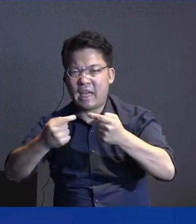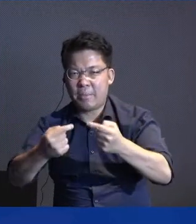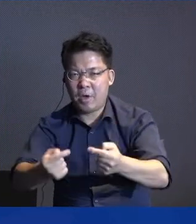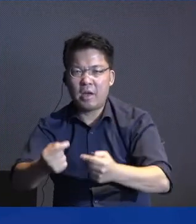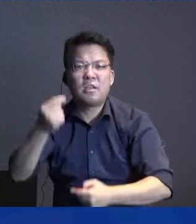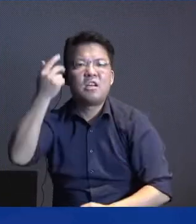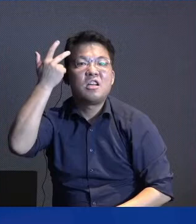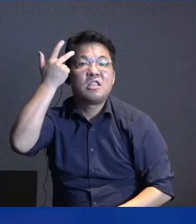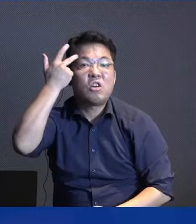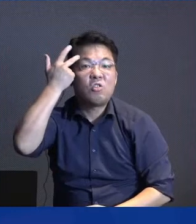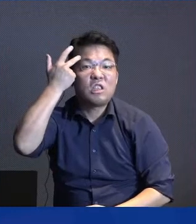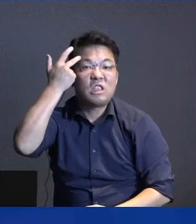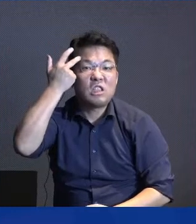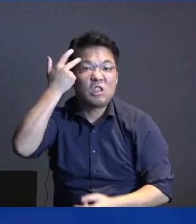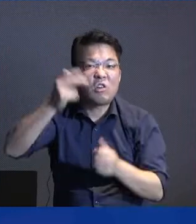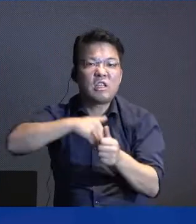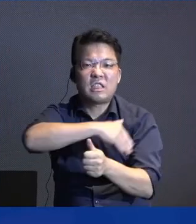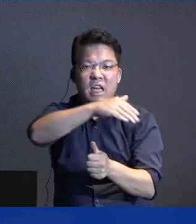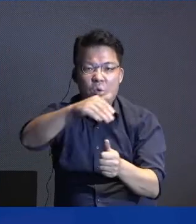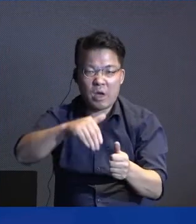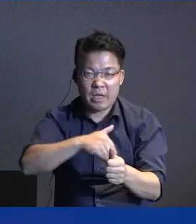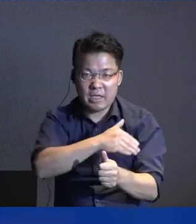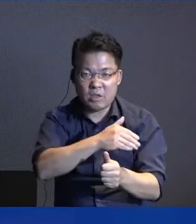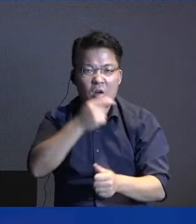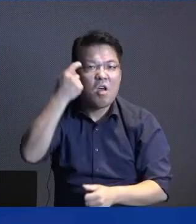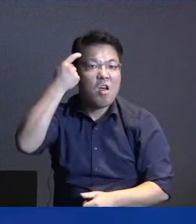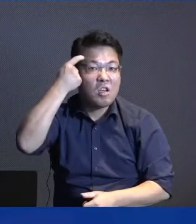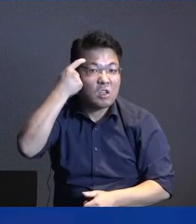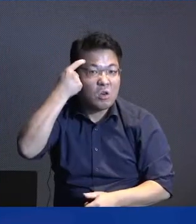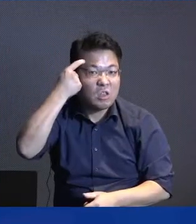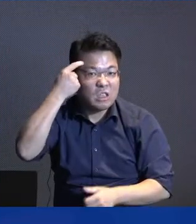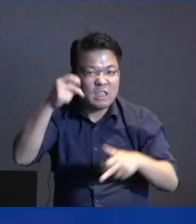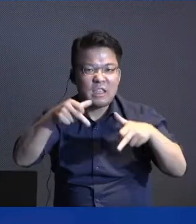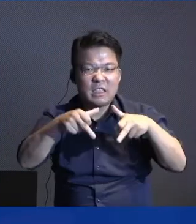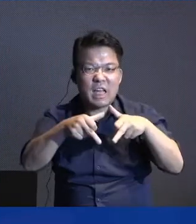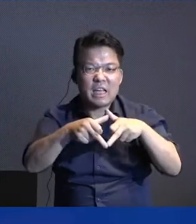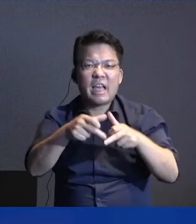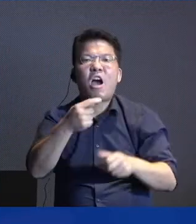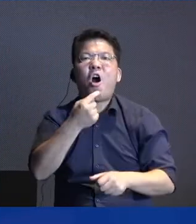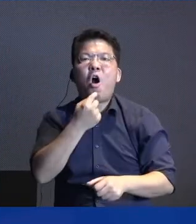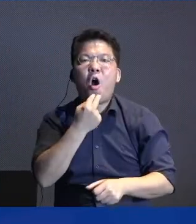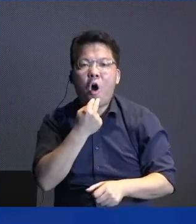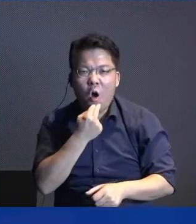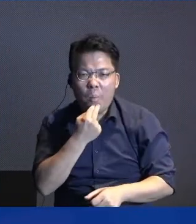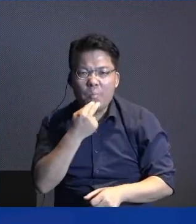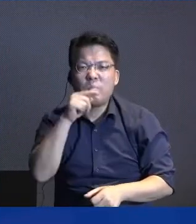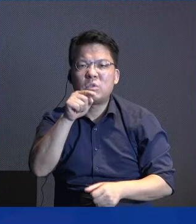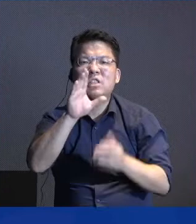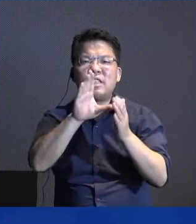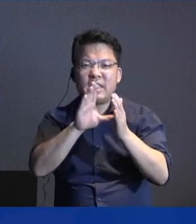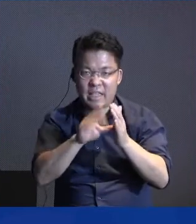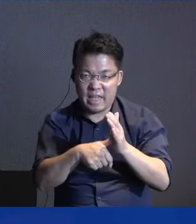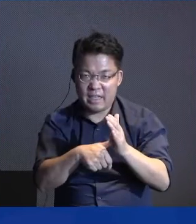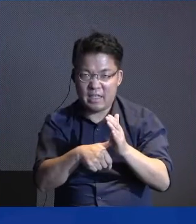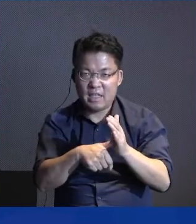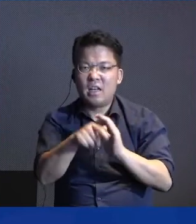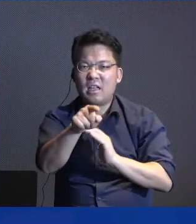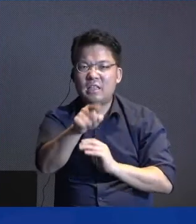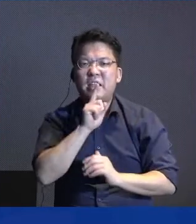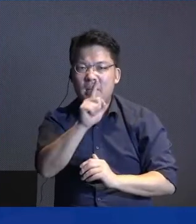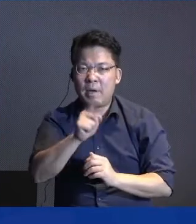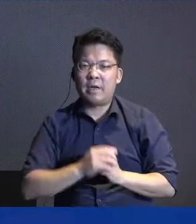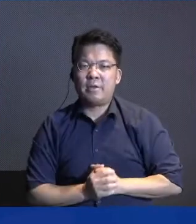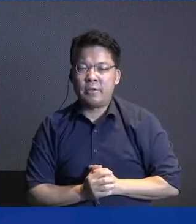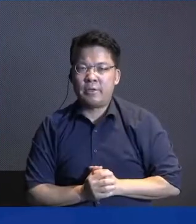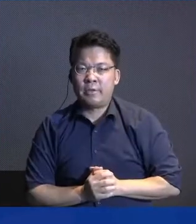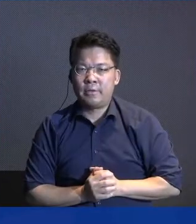mental disorders. So in this presentation as well, I would like to focus not only on the mental illnesses of